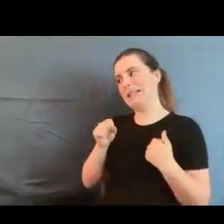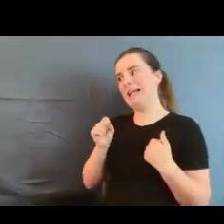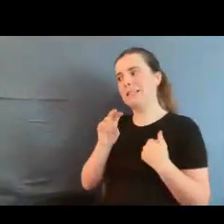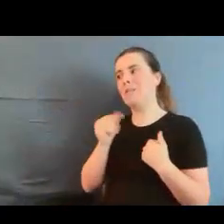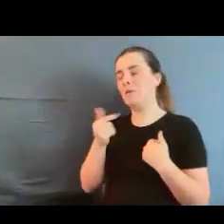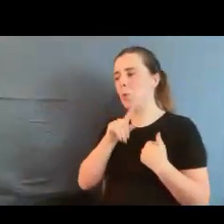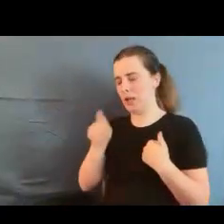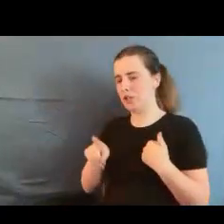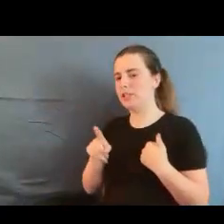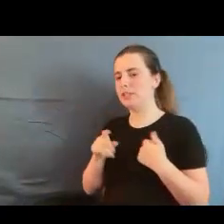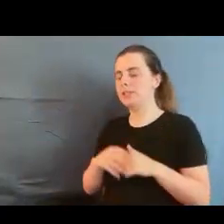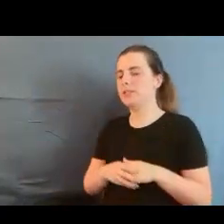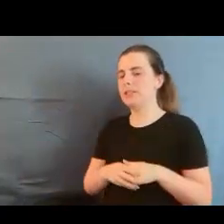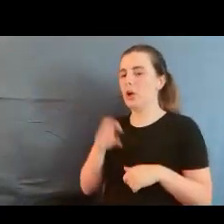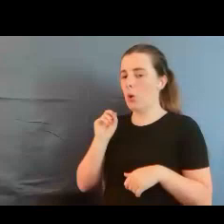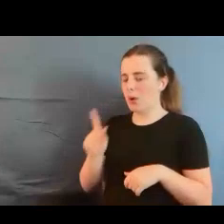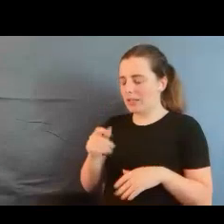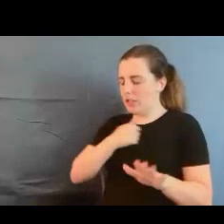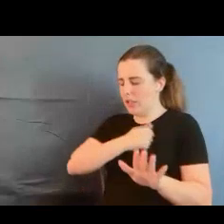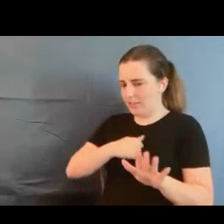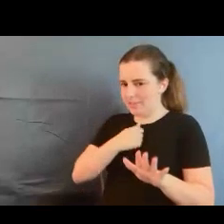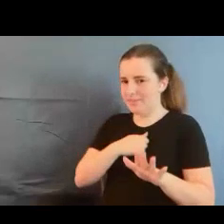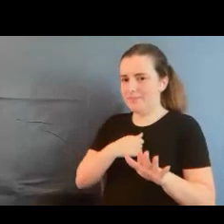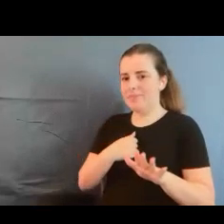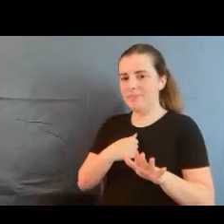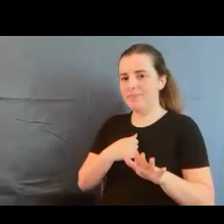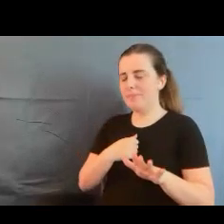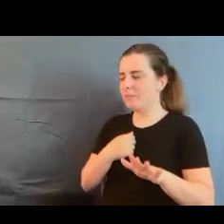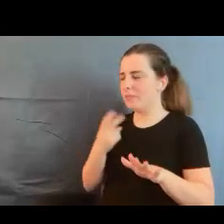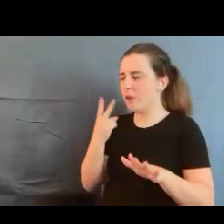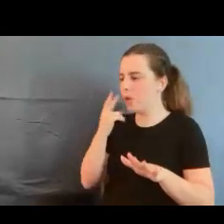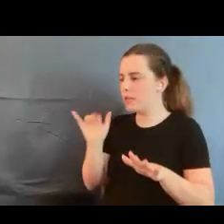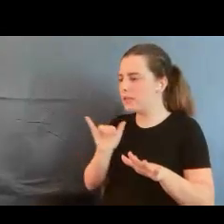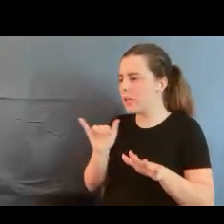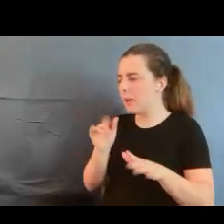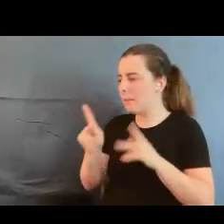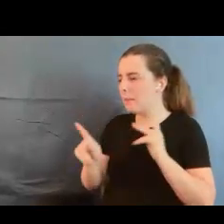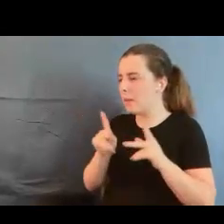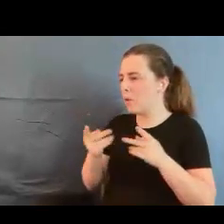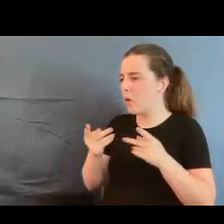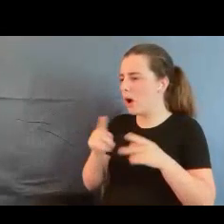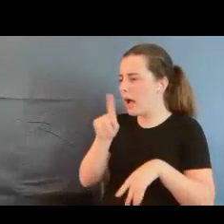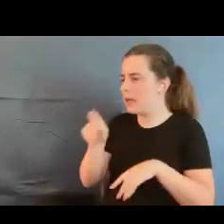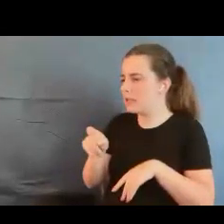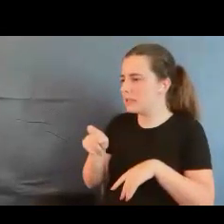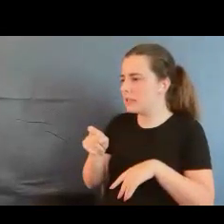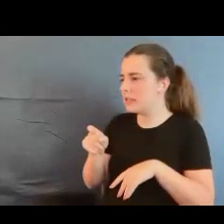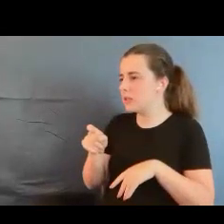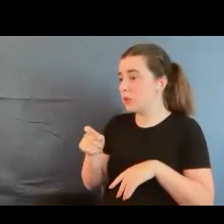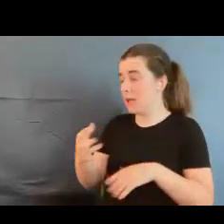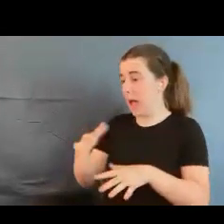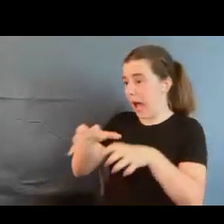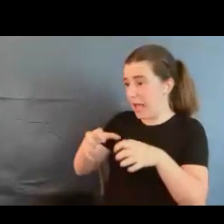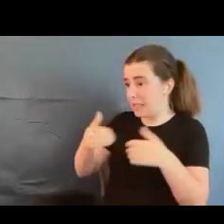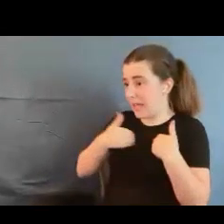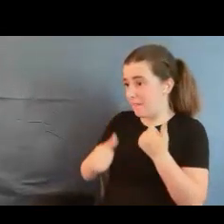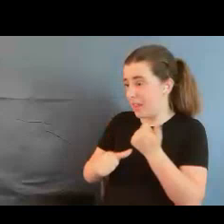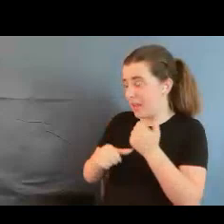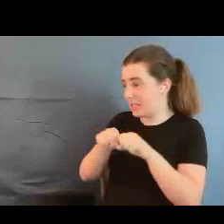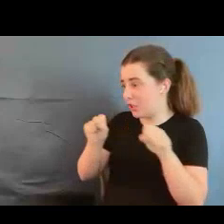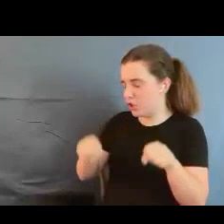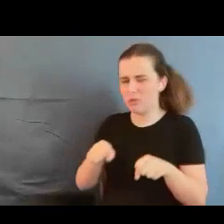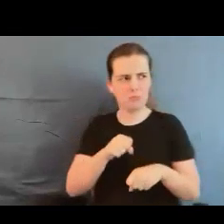questions for you. Okay, sorry. Looks like people were asking about if there's going to be ice at the aid stations. Ooh, there